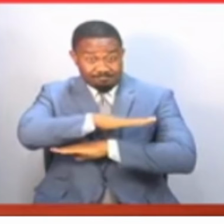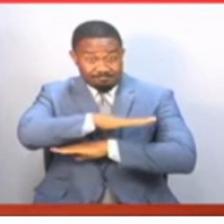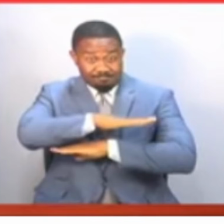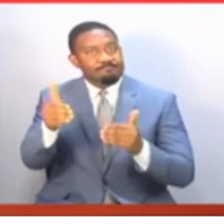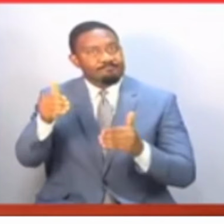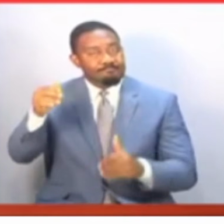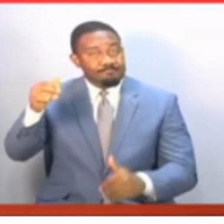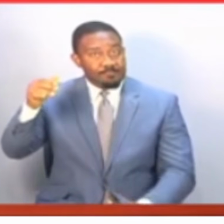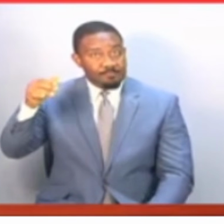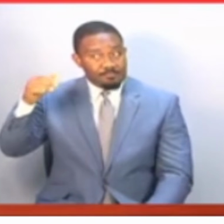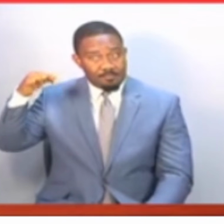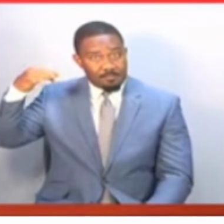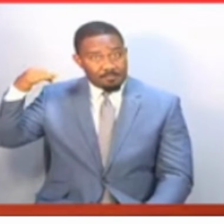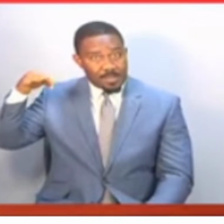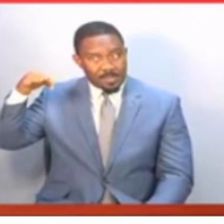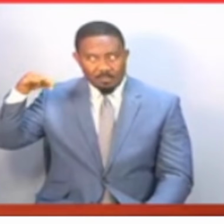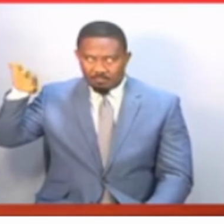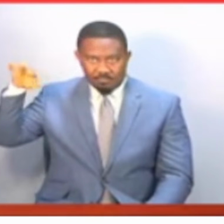to be rung